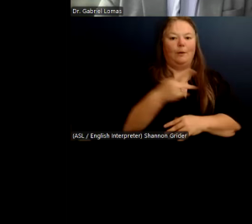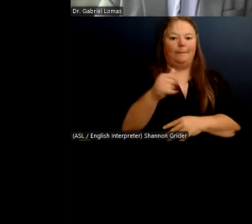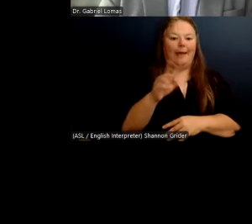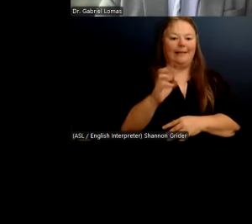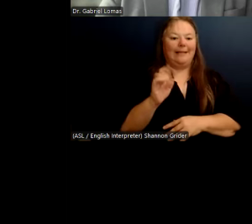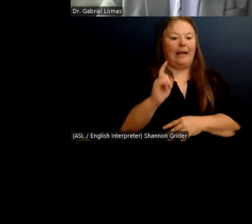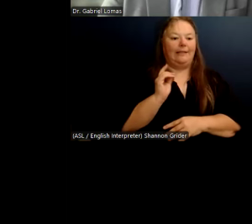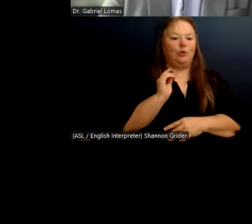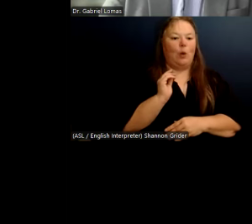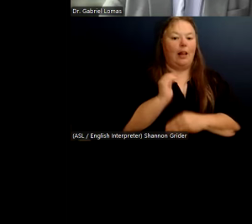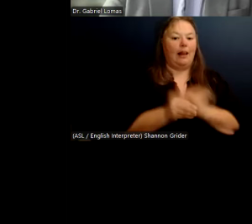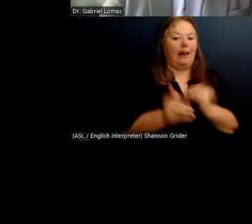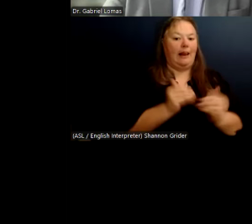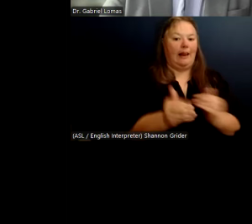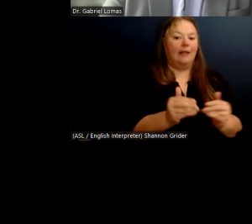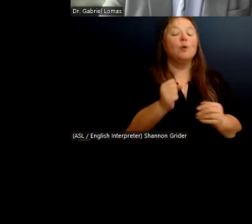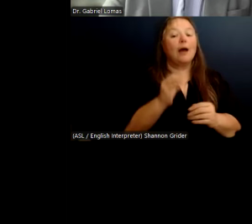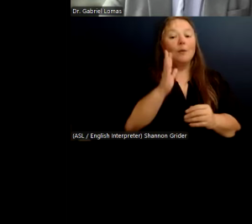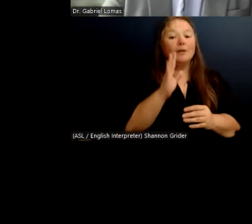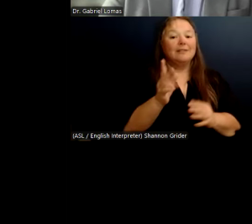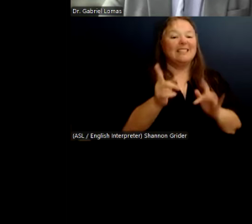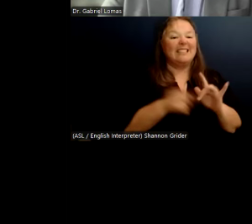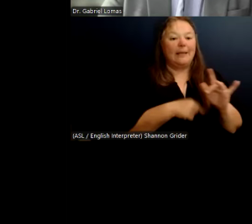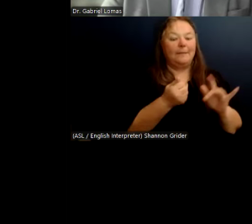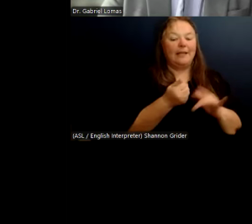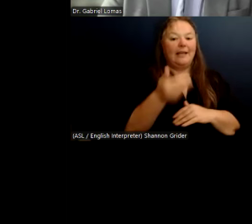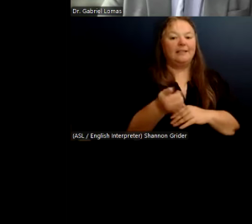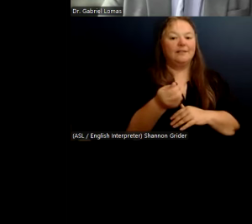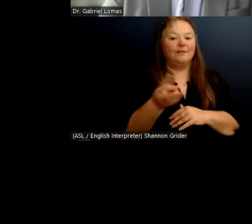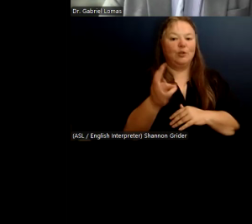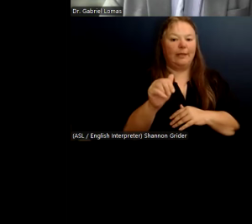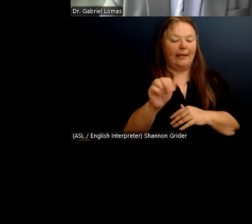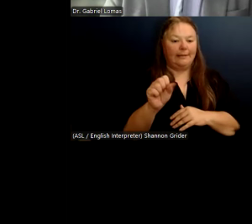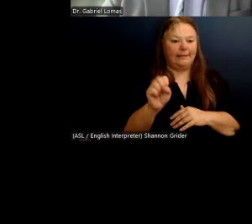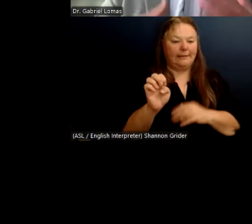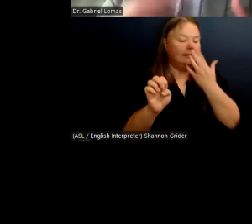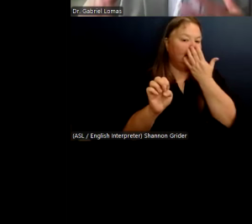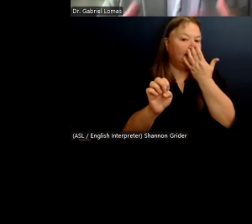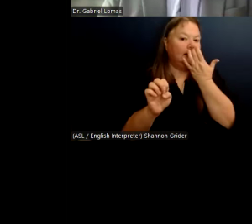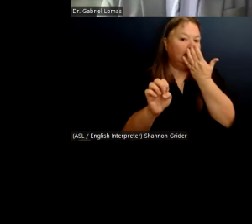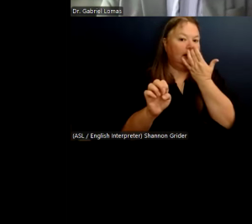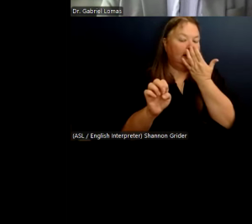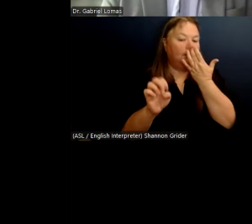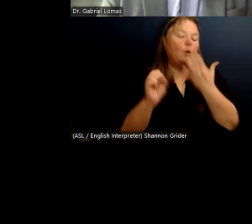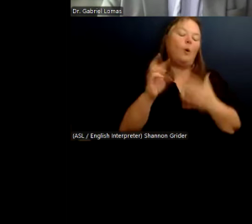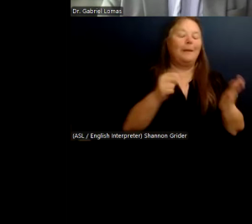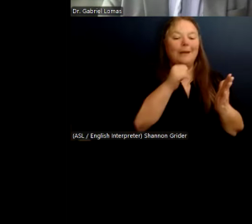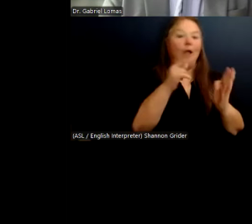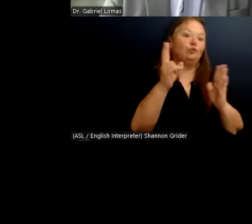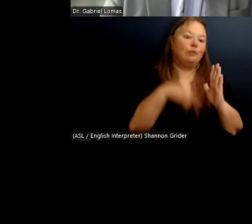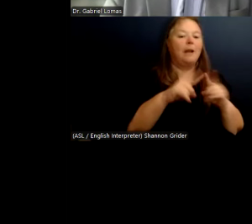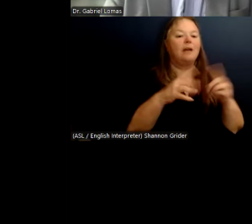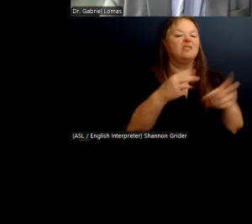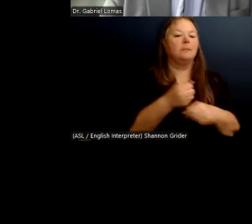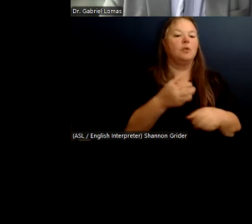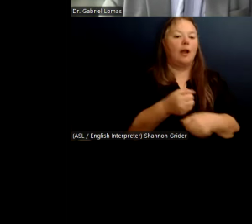little. So I'm going to probably skip the next case, or I may just sort of, without reading it in process, and I'll probably just summarize things